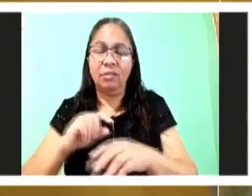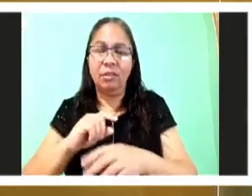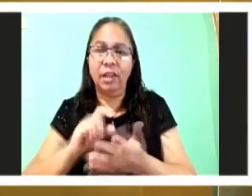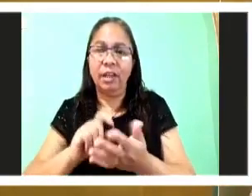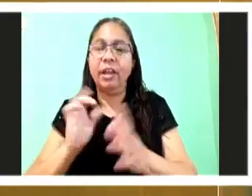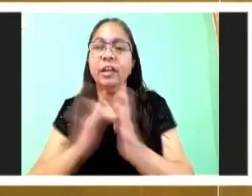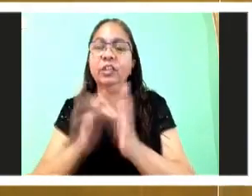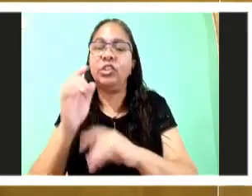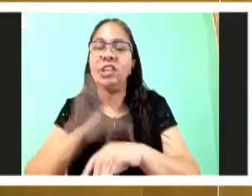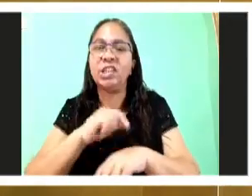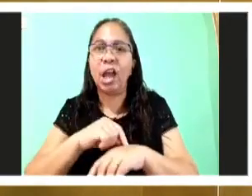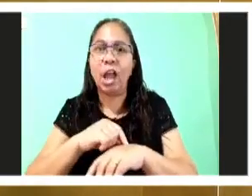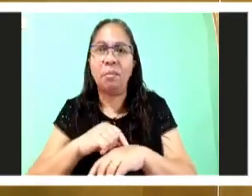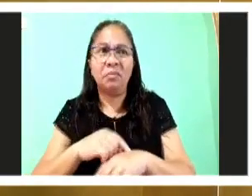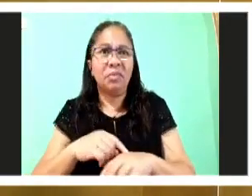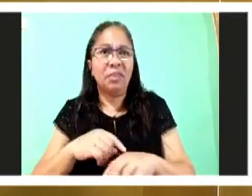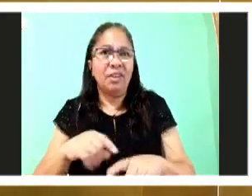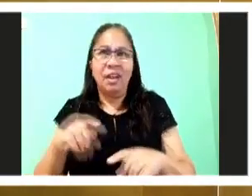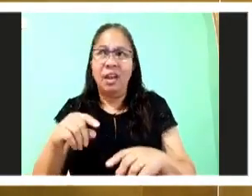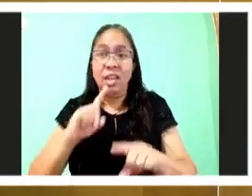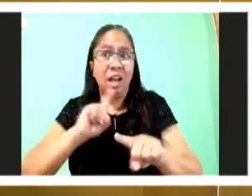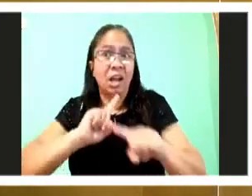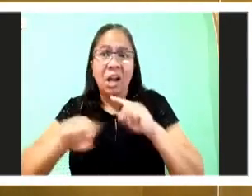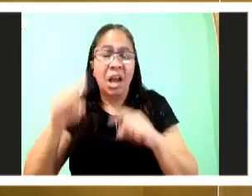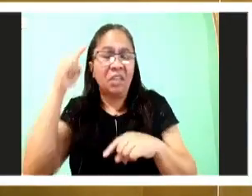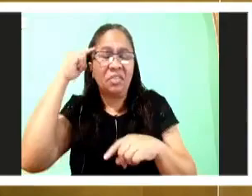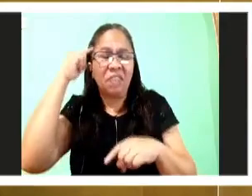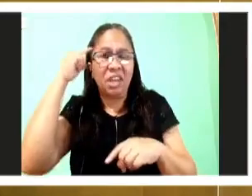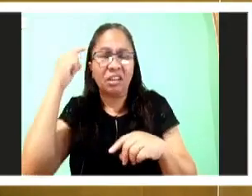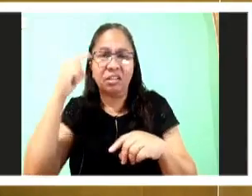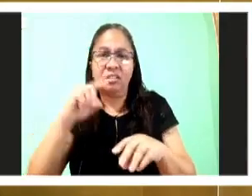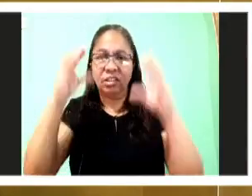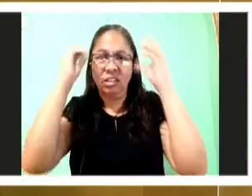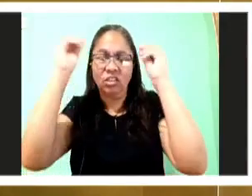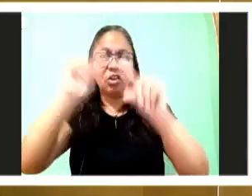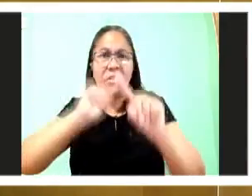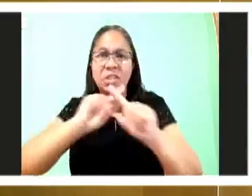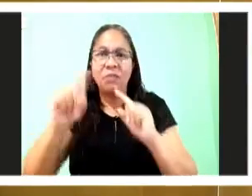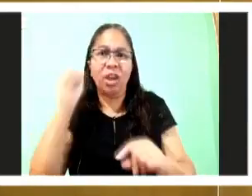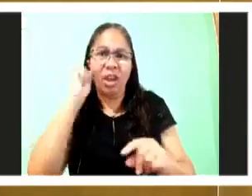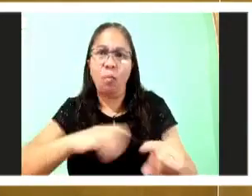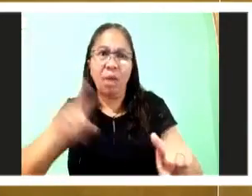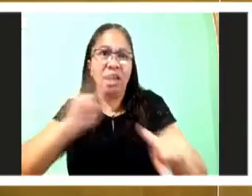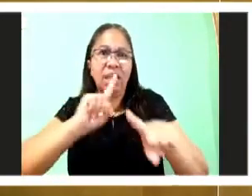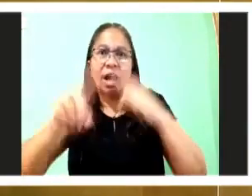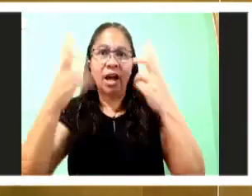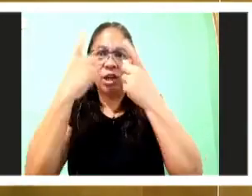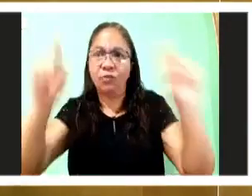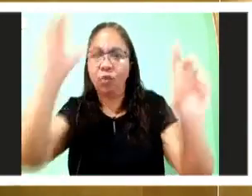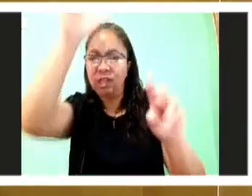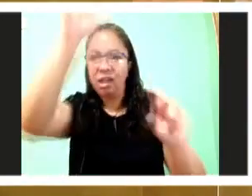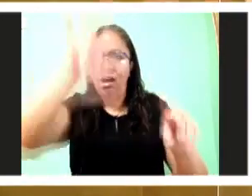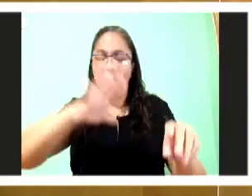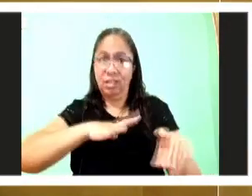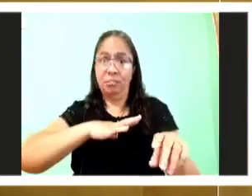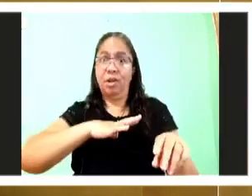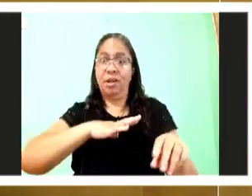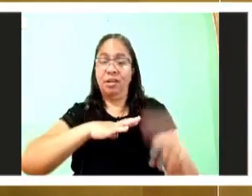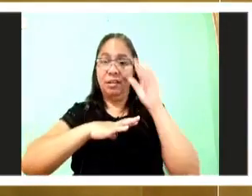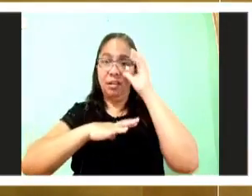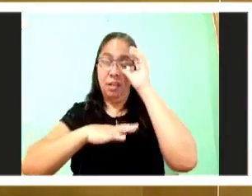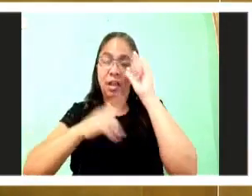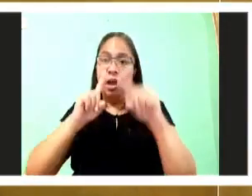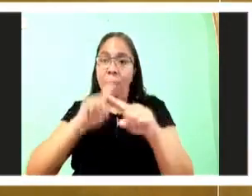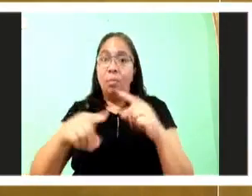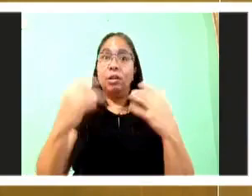the point that the two are equal but different, Mark throws into the mix the second part of the